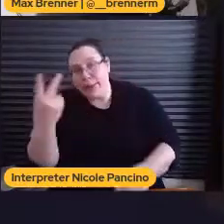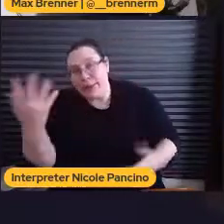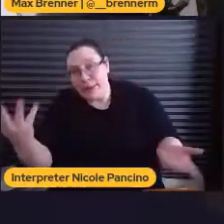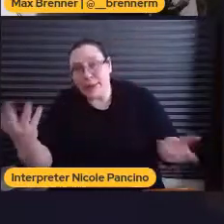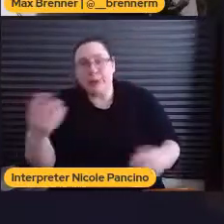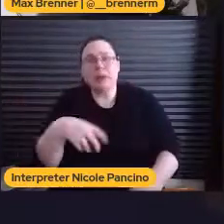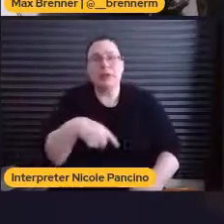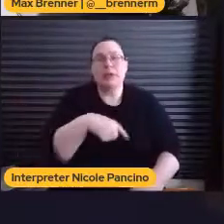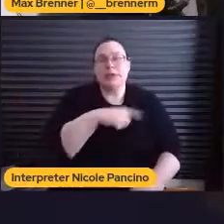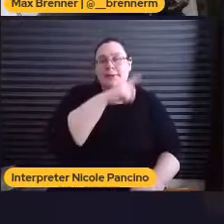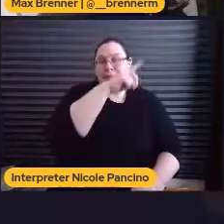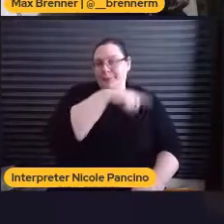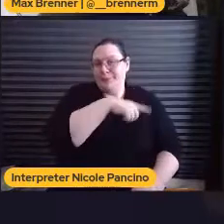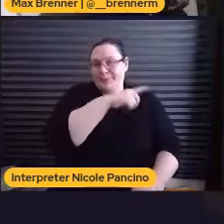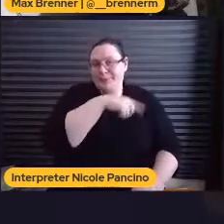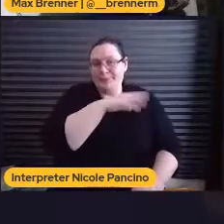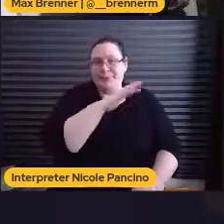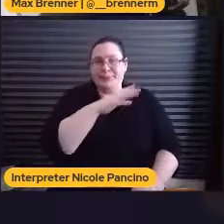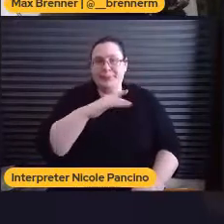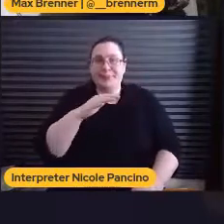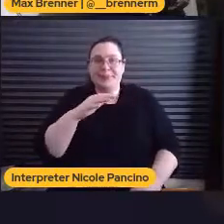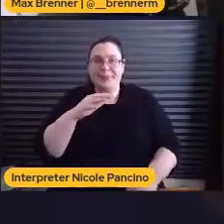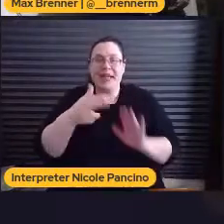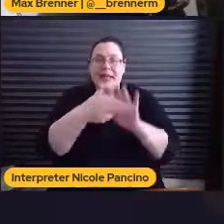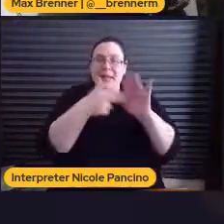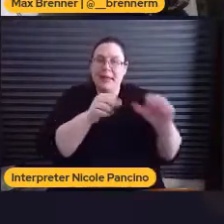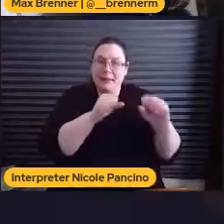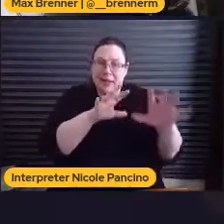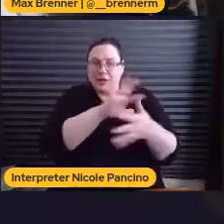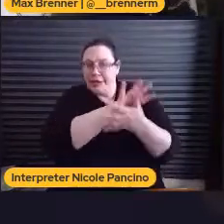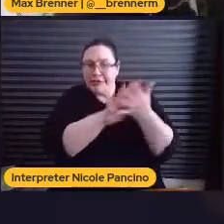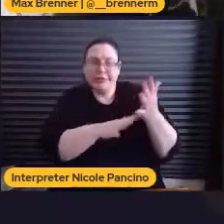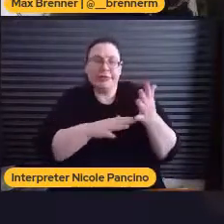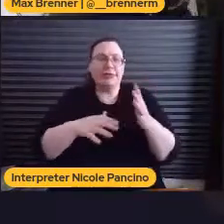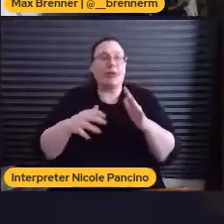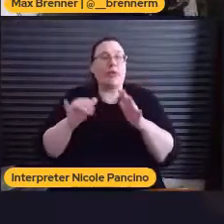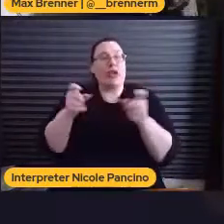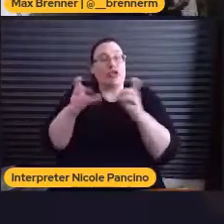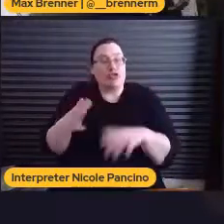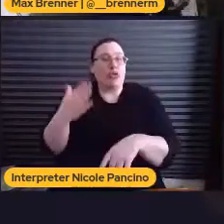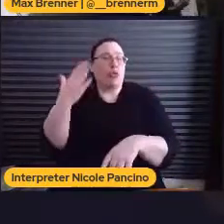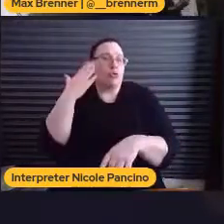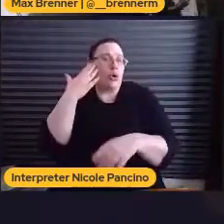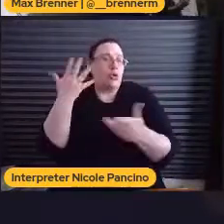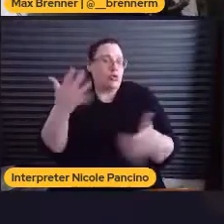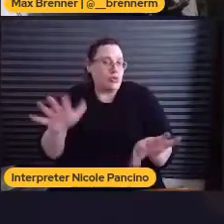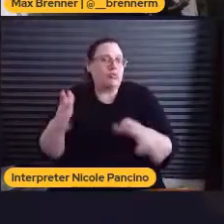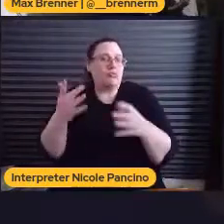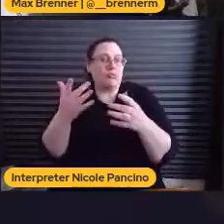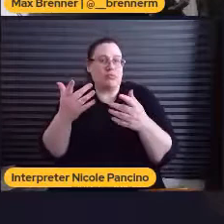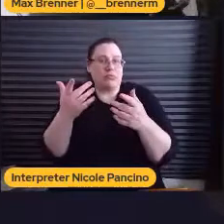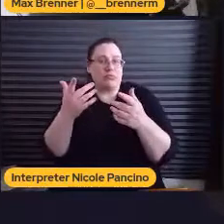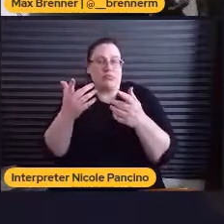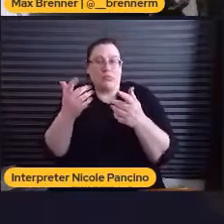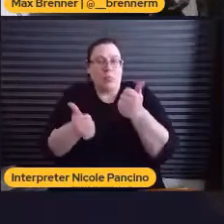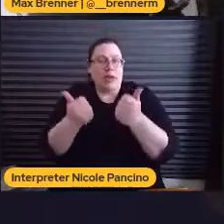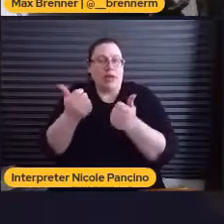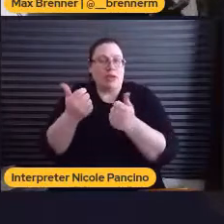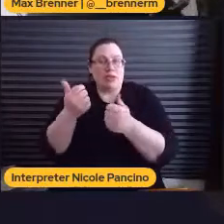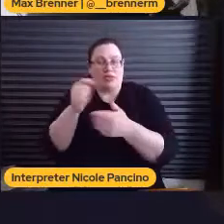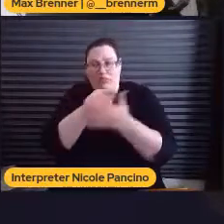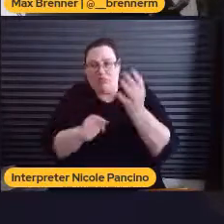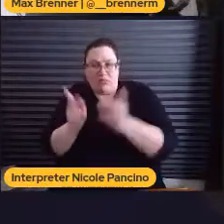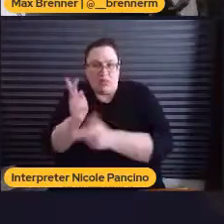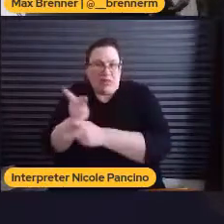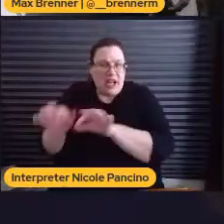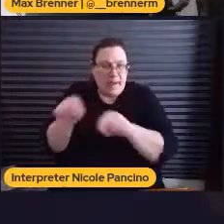You do the whole labeling magic, so the replica controller knows what pods it should take care about, and then